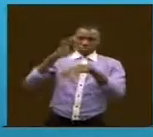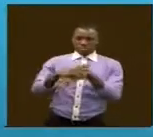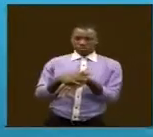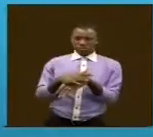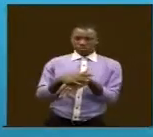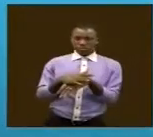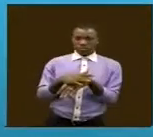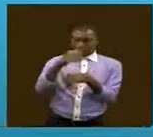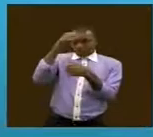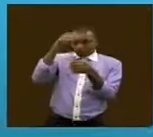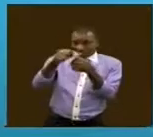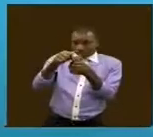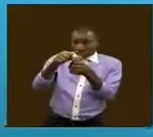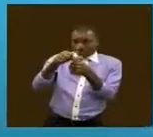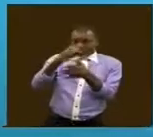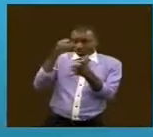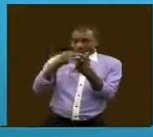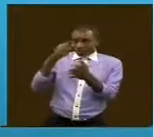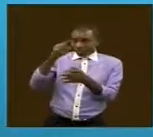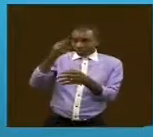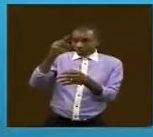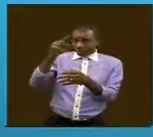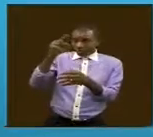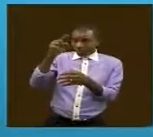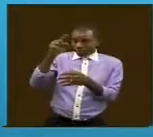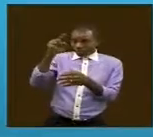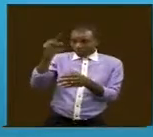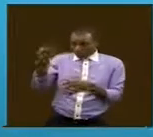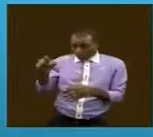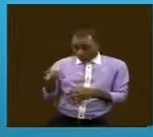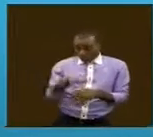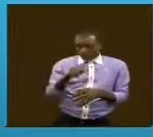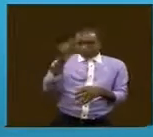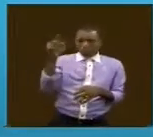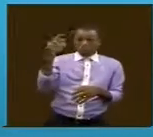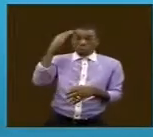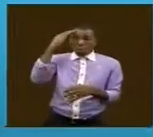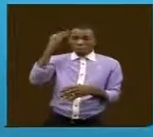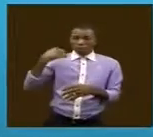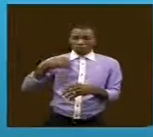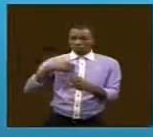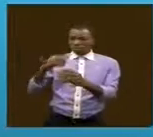It's a cycle because you move from one stage to the other.